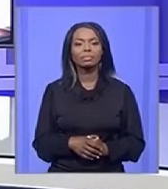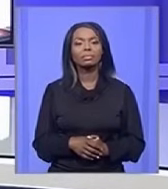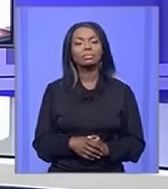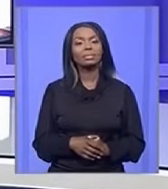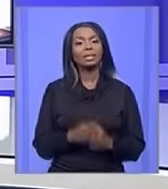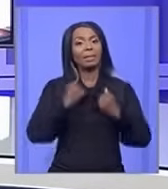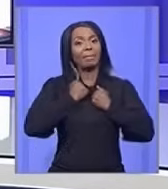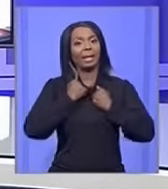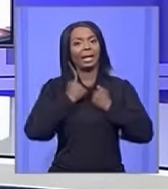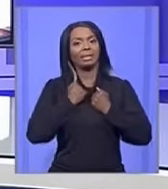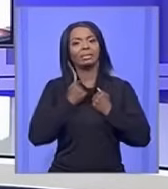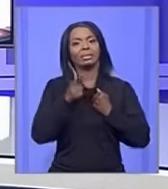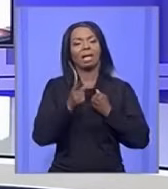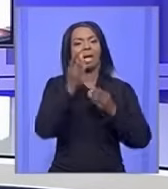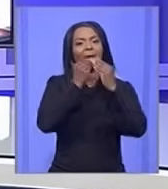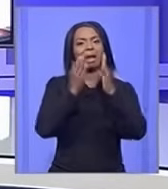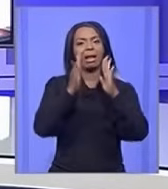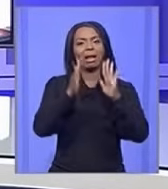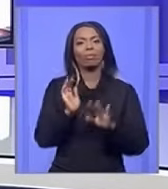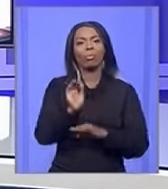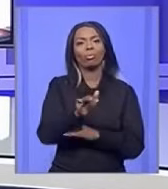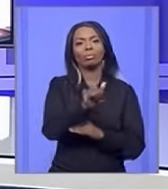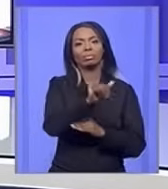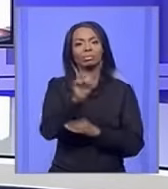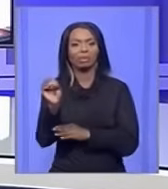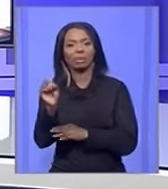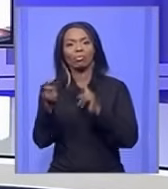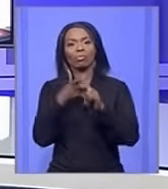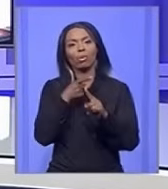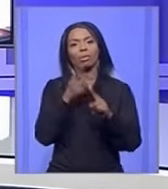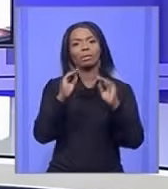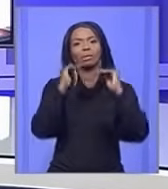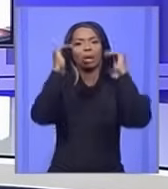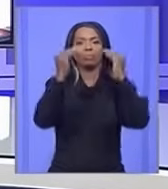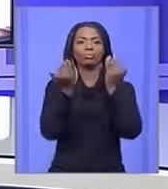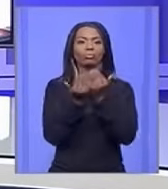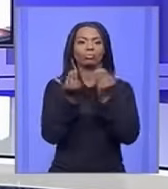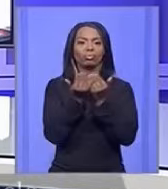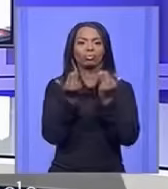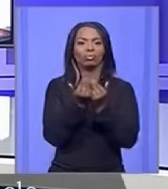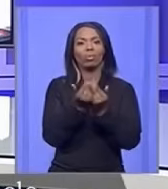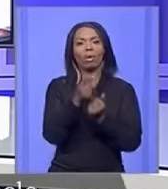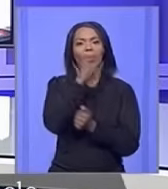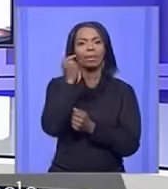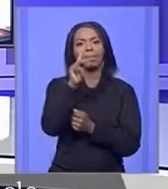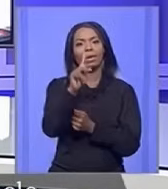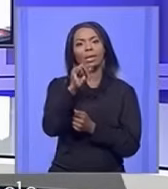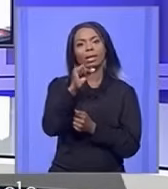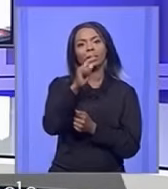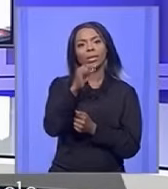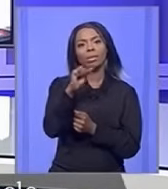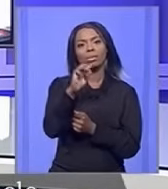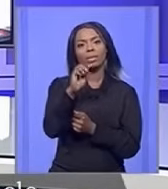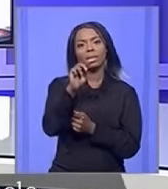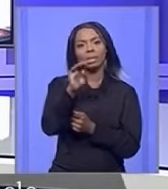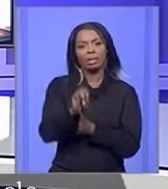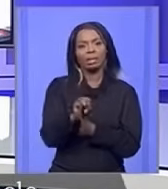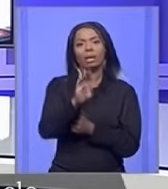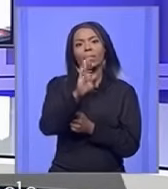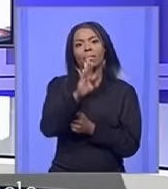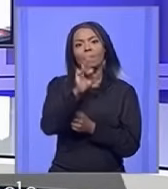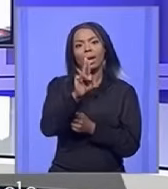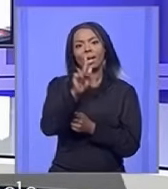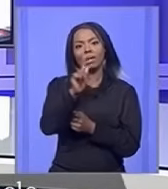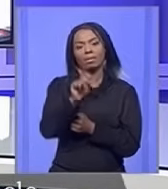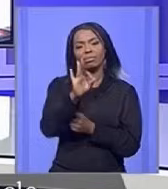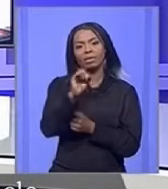Batswadi ba barutwana ba go feta makgolo tshela go tšwa sekolong sa sekondari sa Kgatelopele ka Beltfontein ka Free State ba